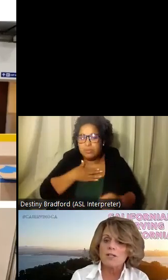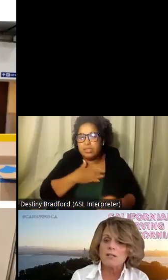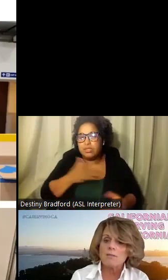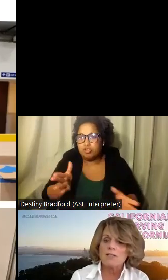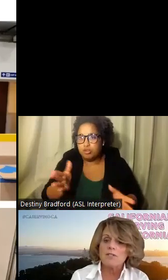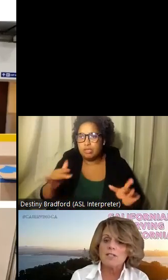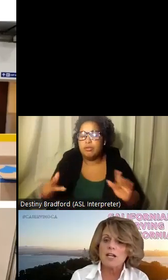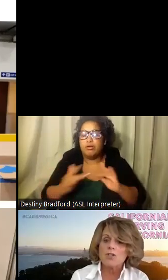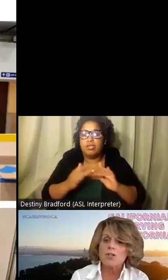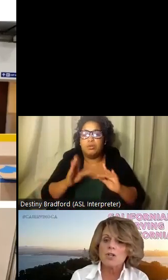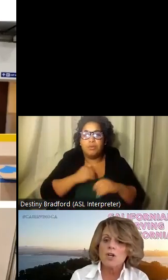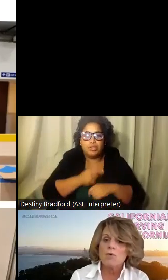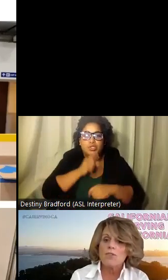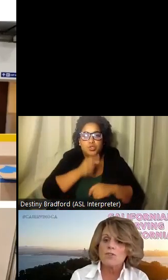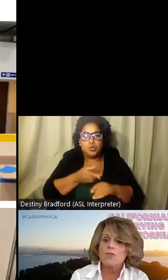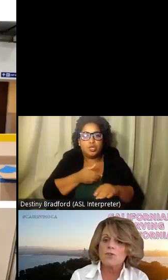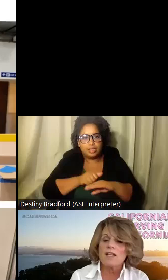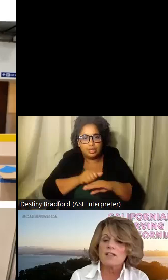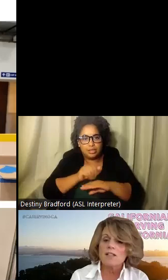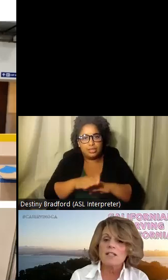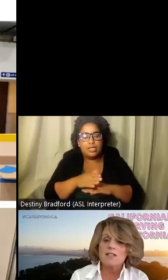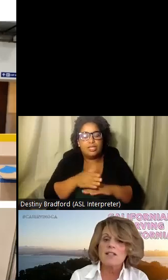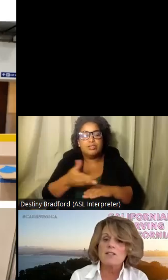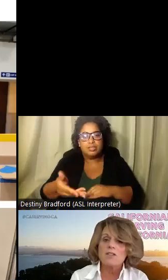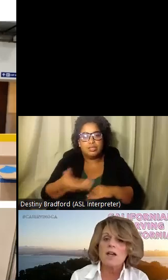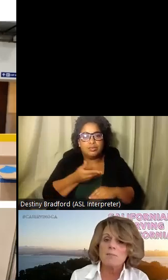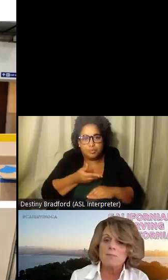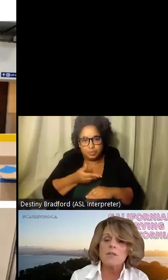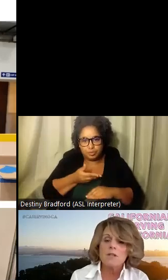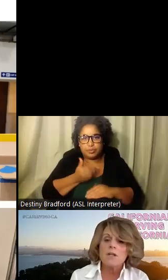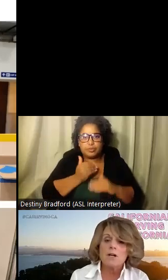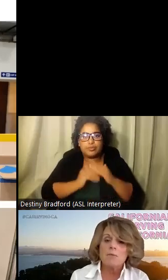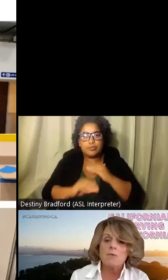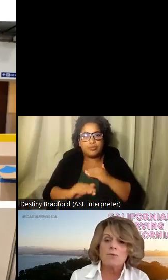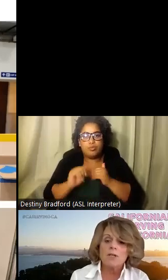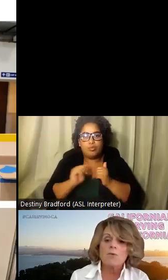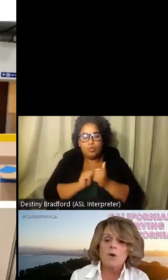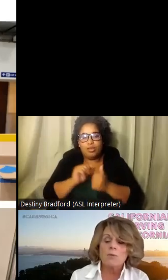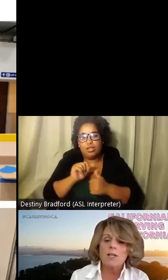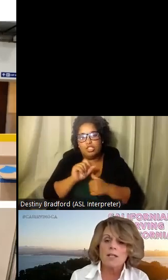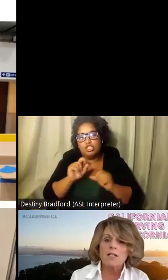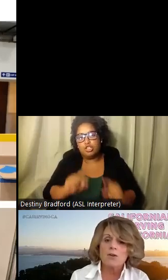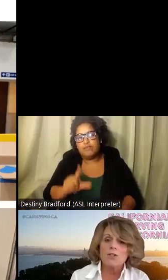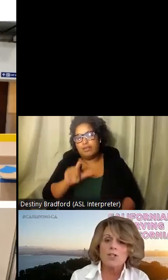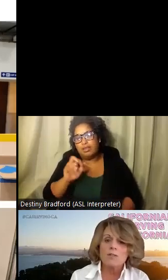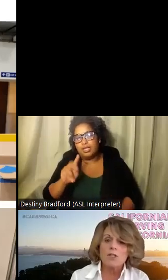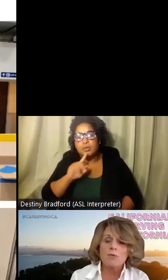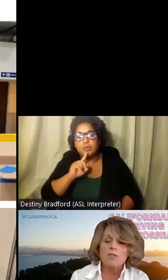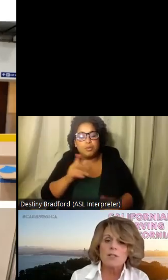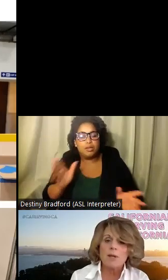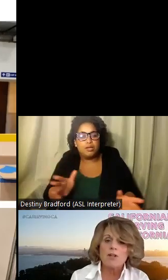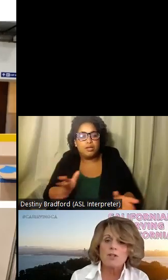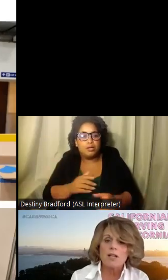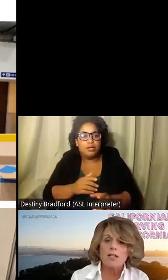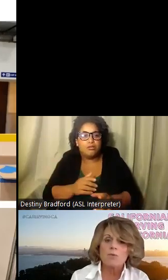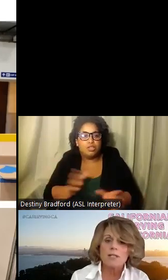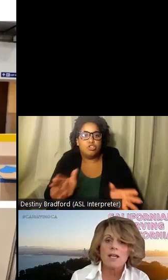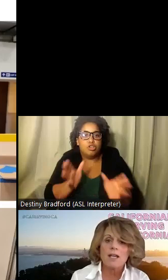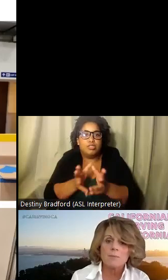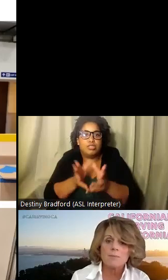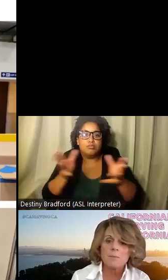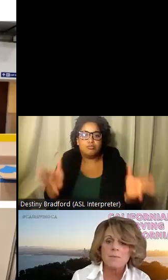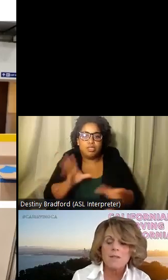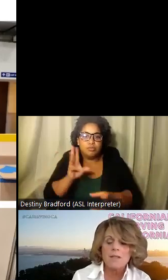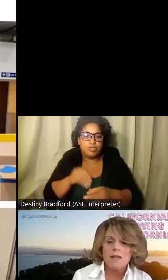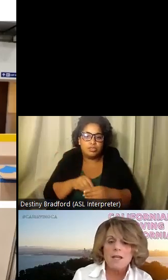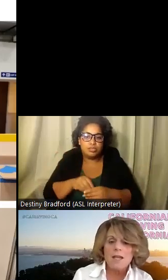sure that an email invitation with a survey link is sent to them. We really want to, again, encourage as much participation as we